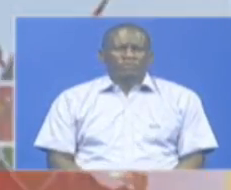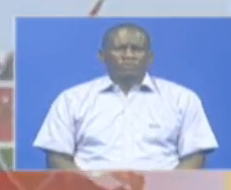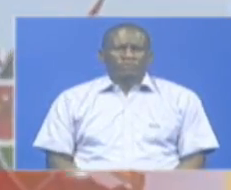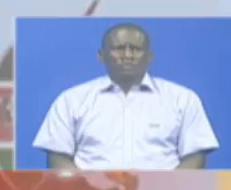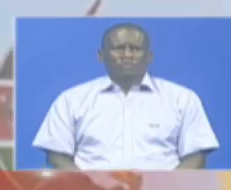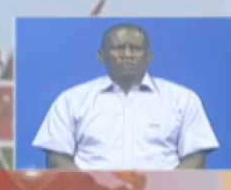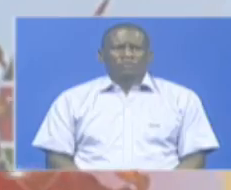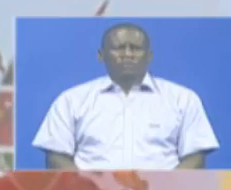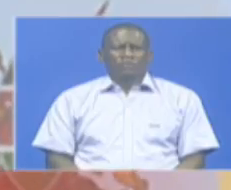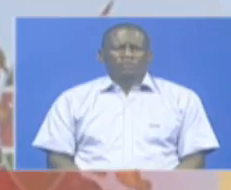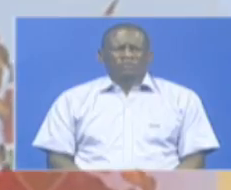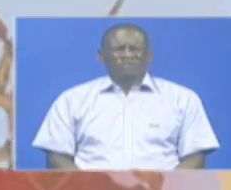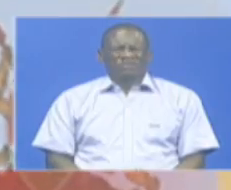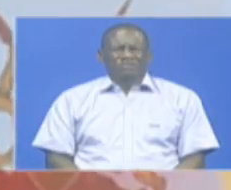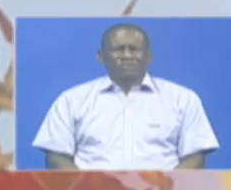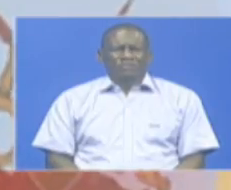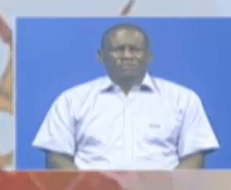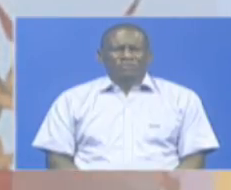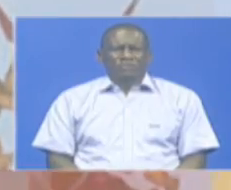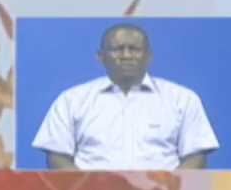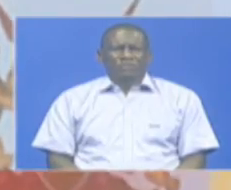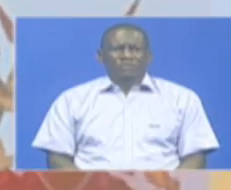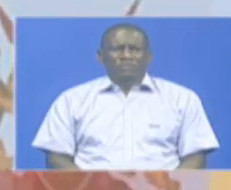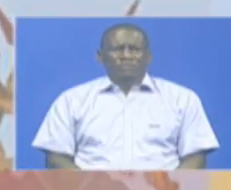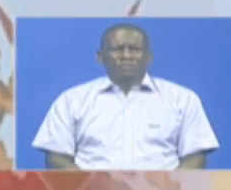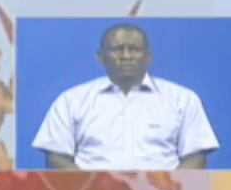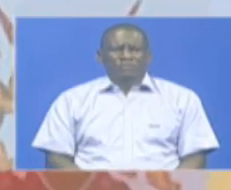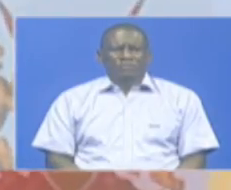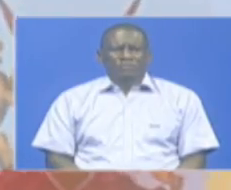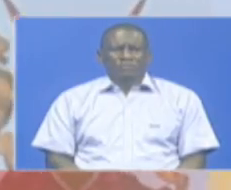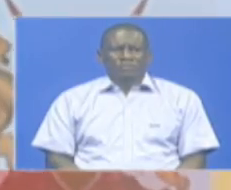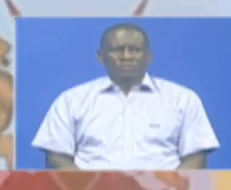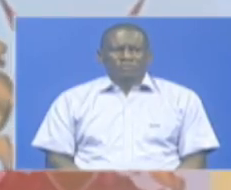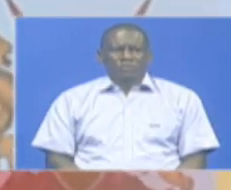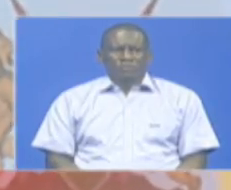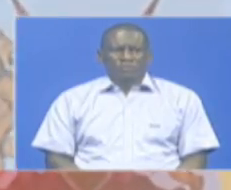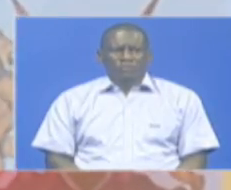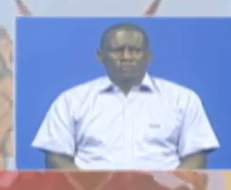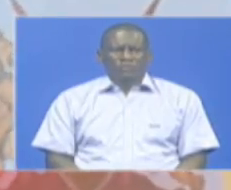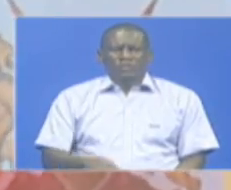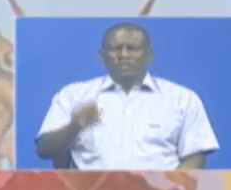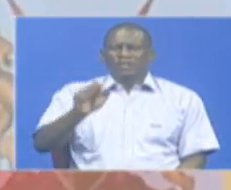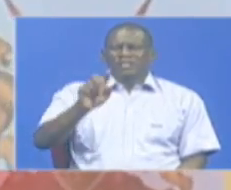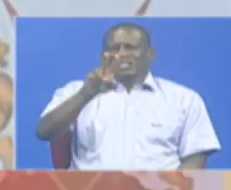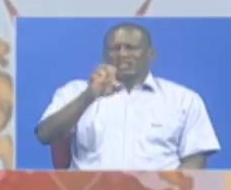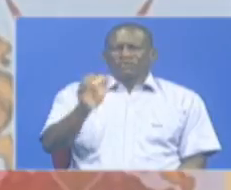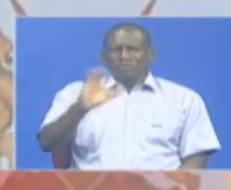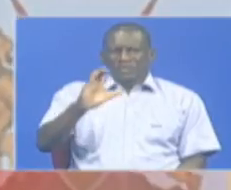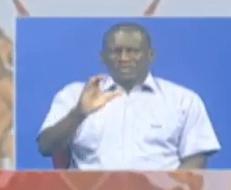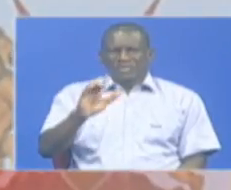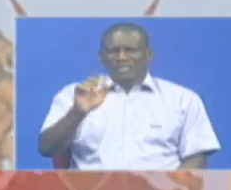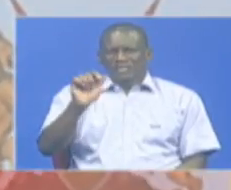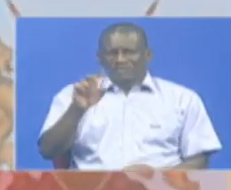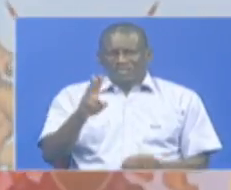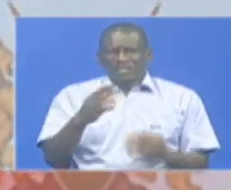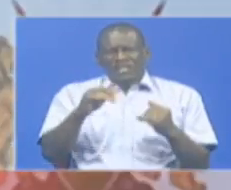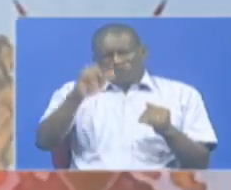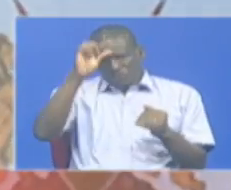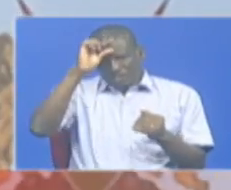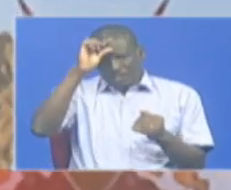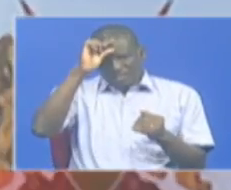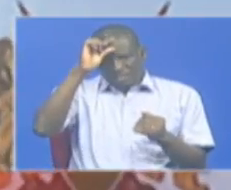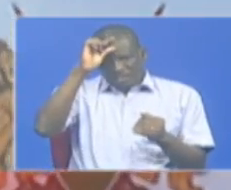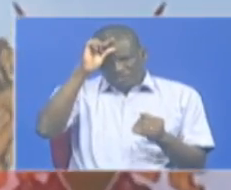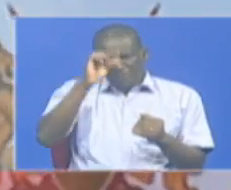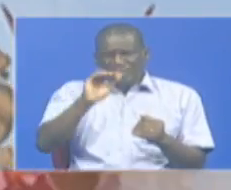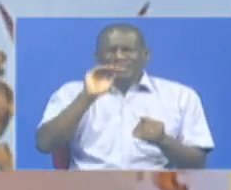One more. Yes, one more. Well, Stephen Leto from Citizen TV. The government appears to be calling